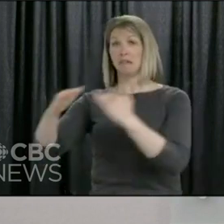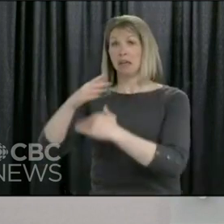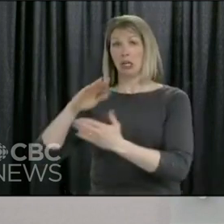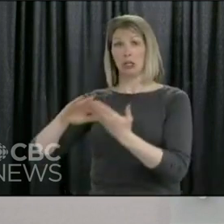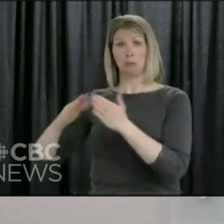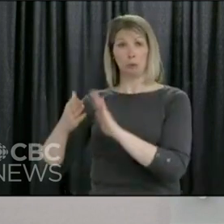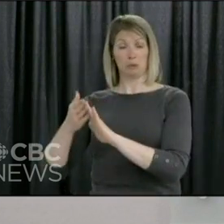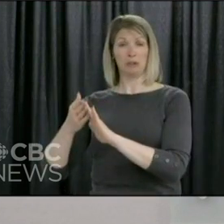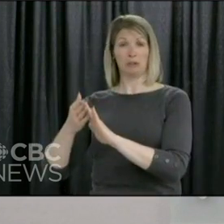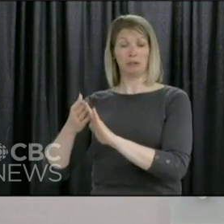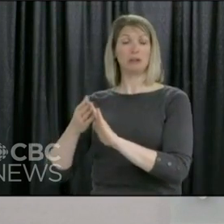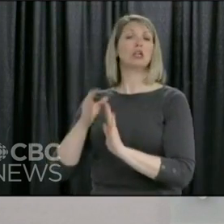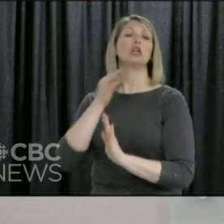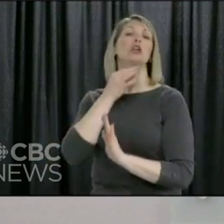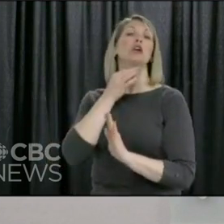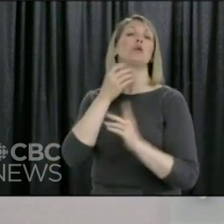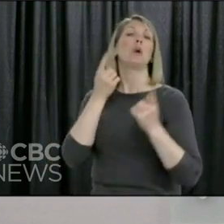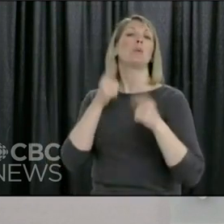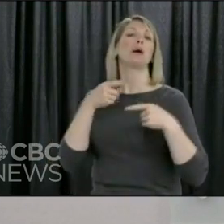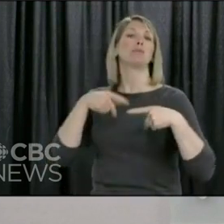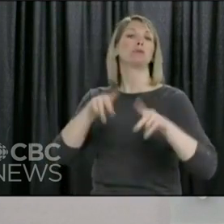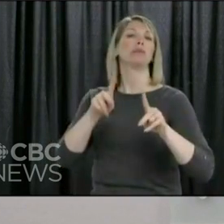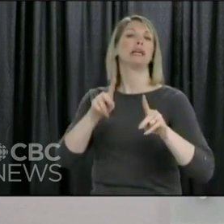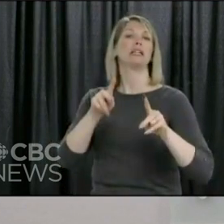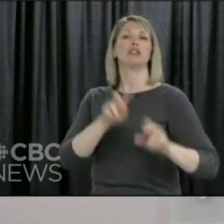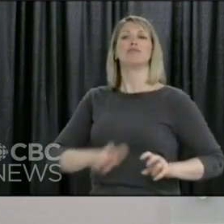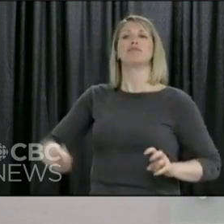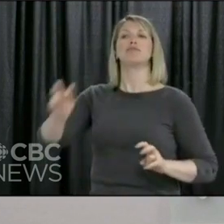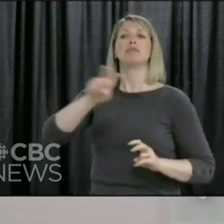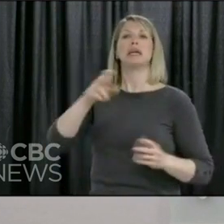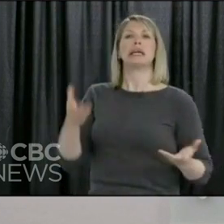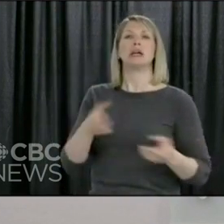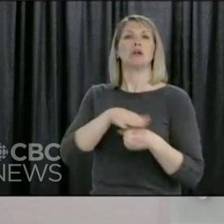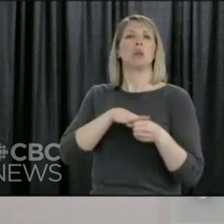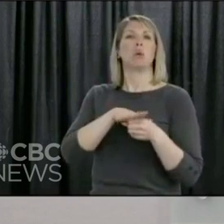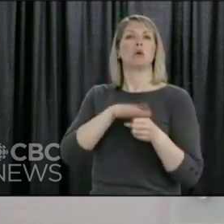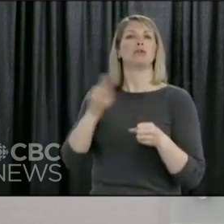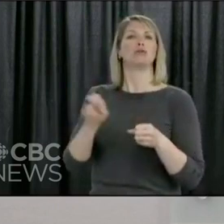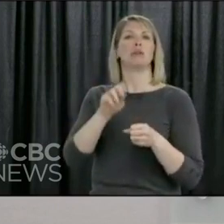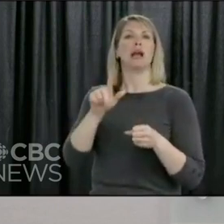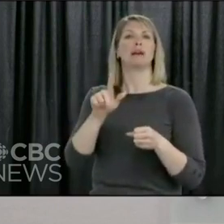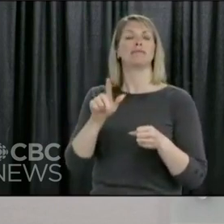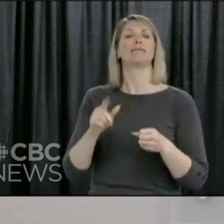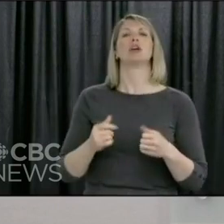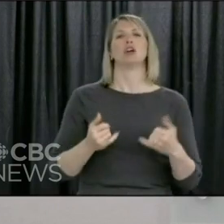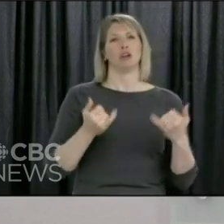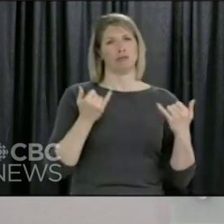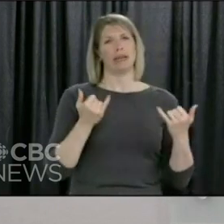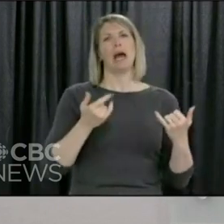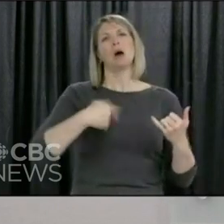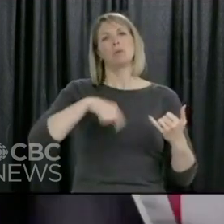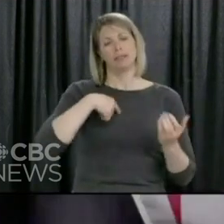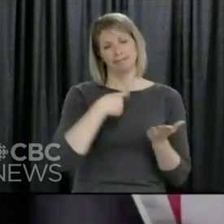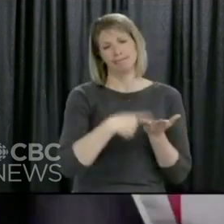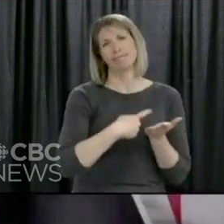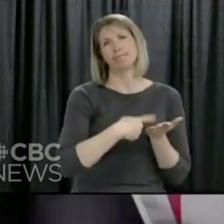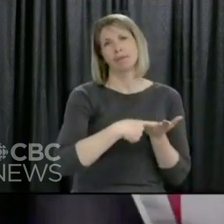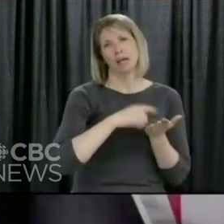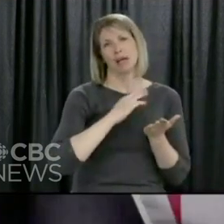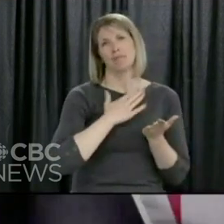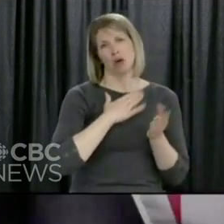for a vacation within the province? So those are discussions that we are having in the public health team at this time.